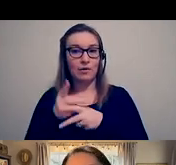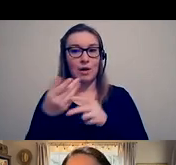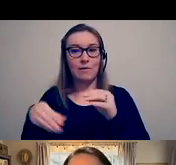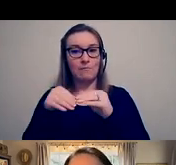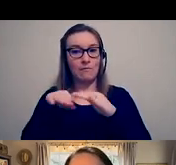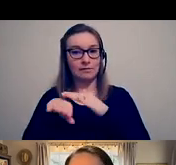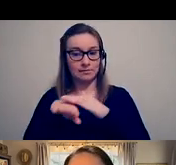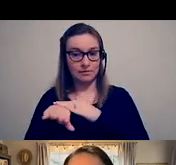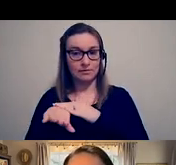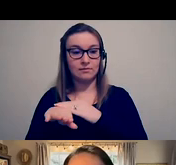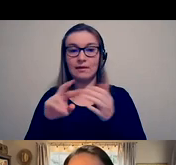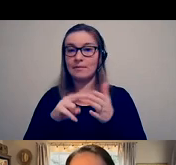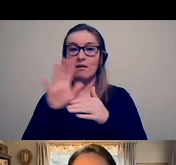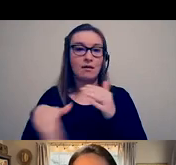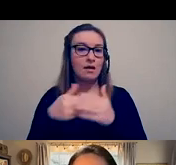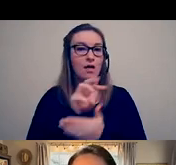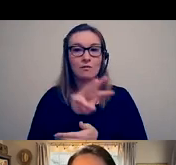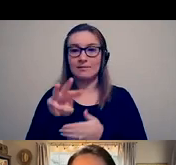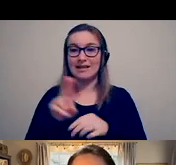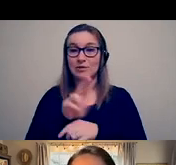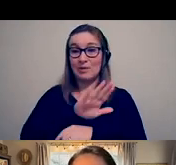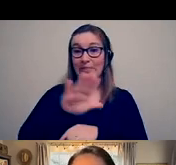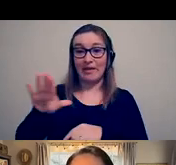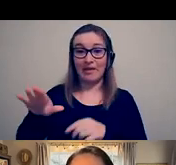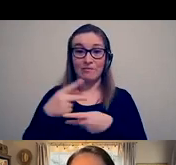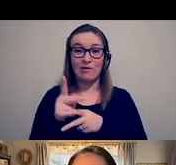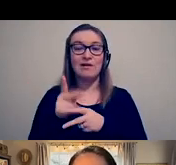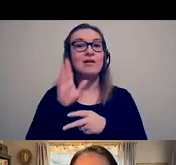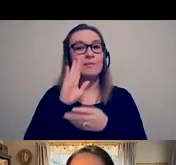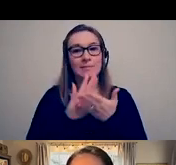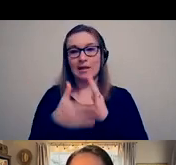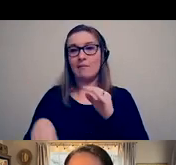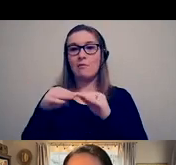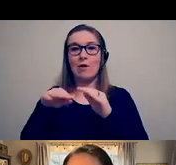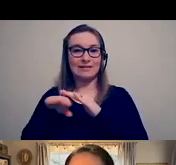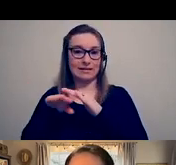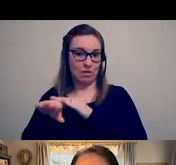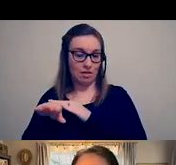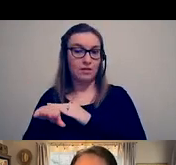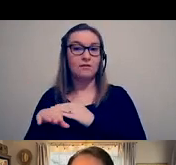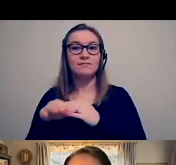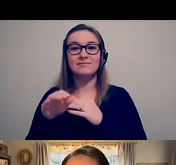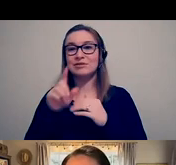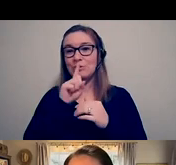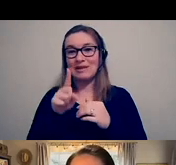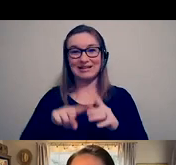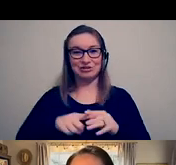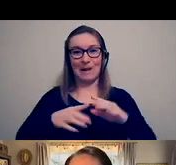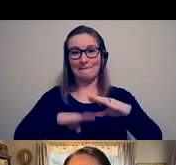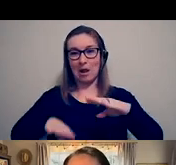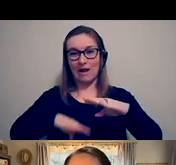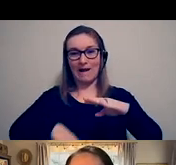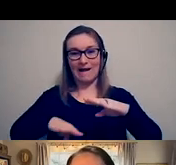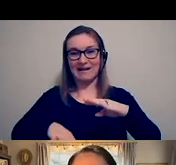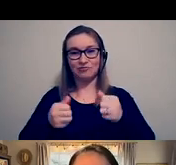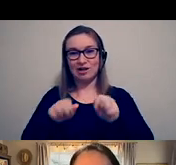all of the websites that use their products can become more accessible. It's sort of our like bottom up approach to accessibility, I think,